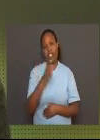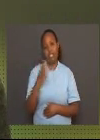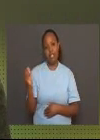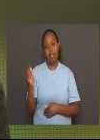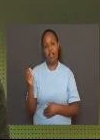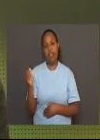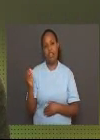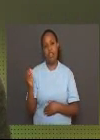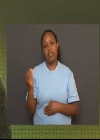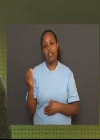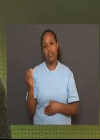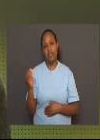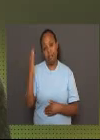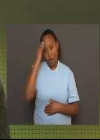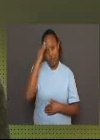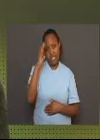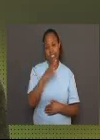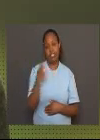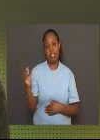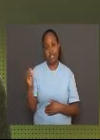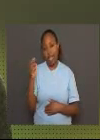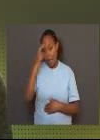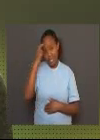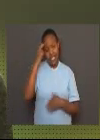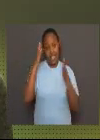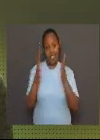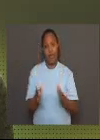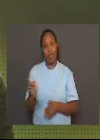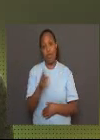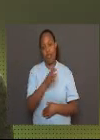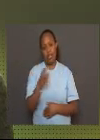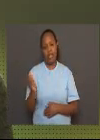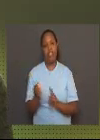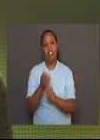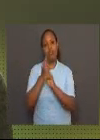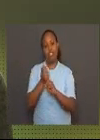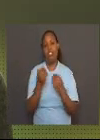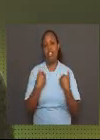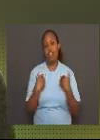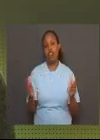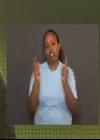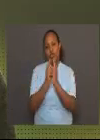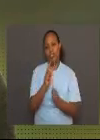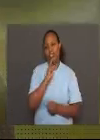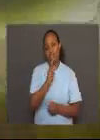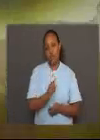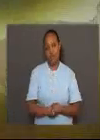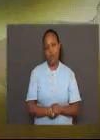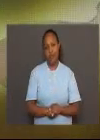knowledge and the relationship between knowledge, reasoning, and